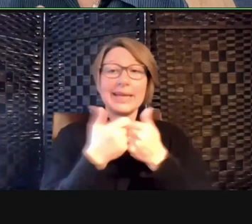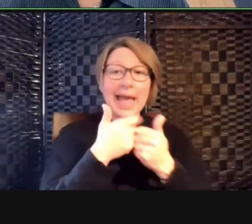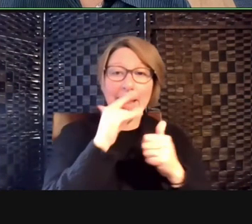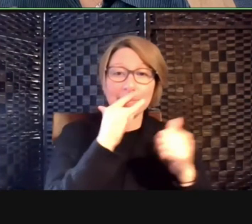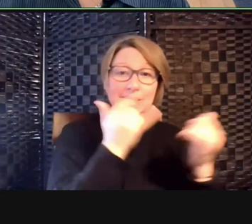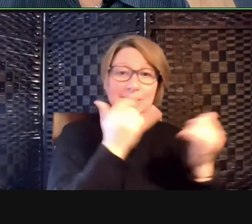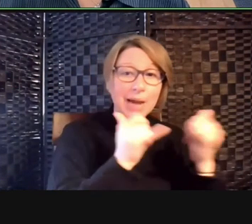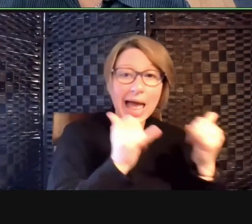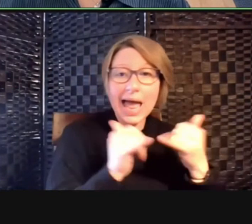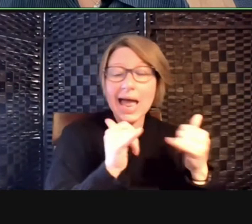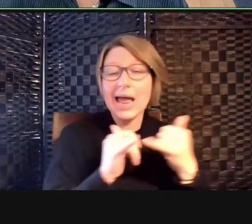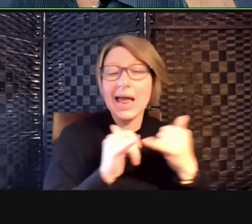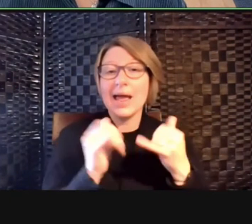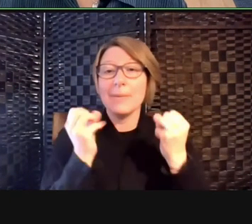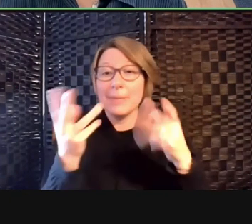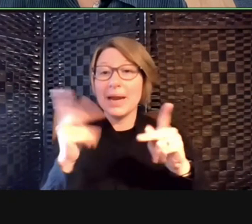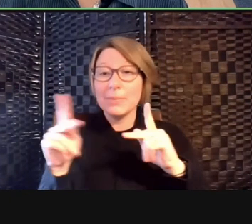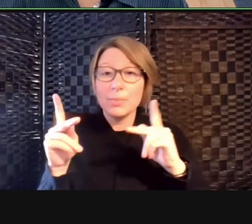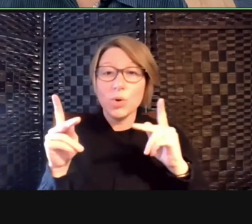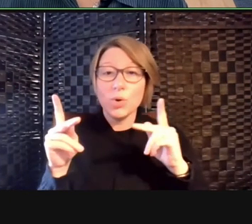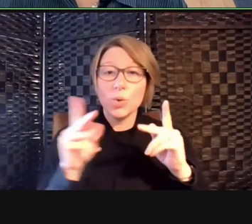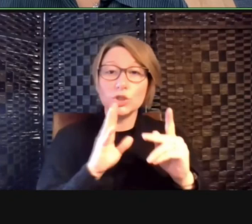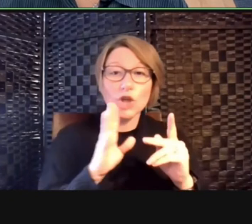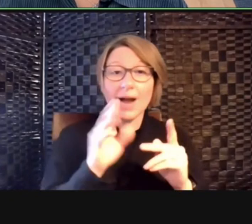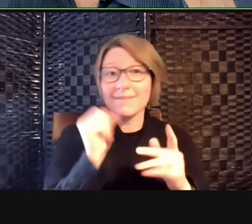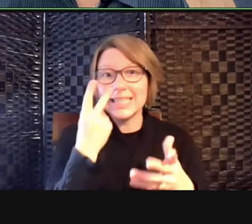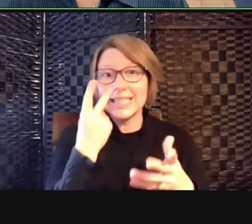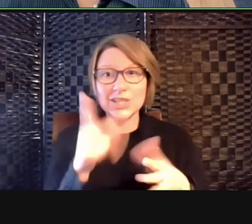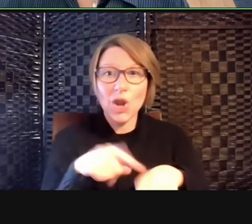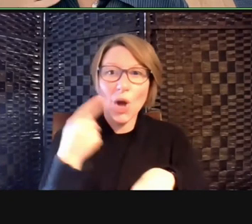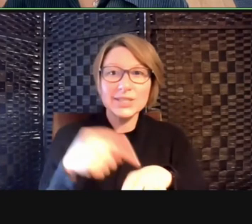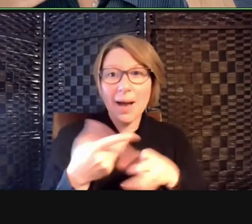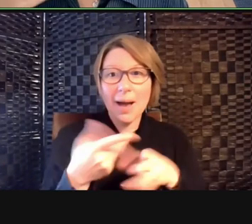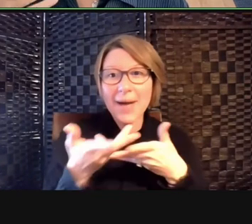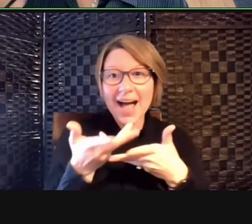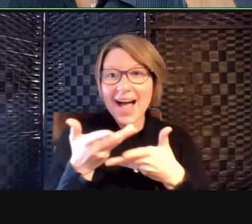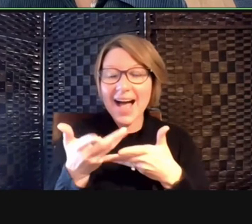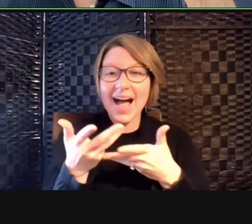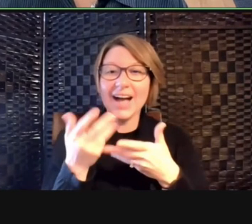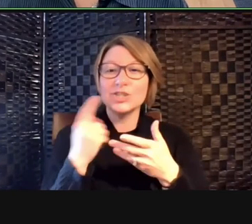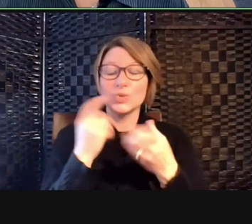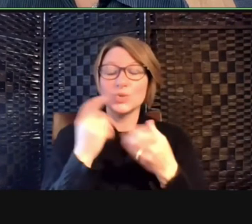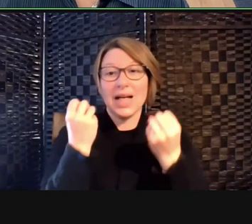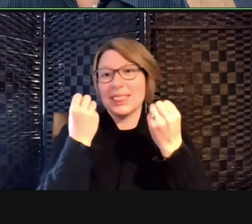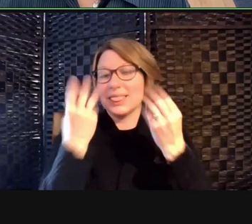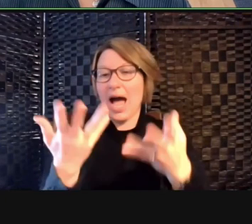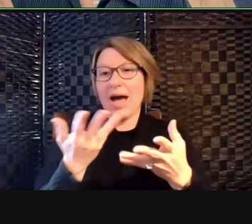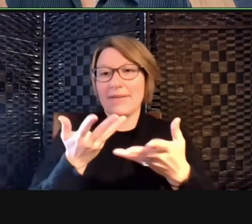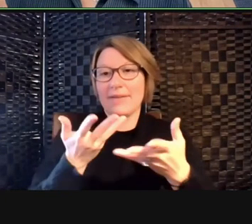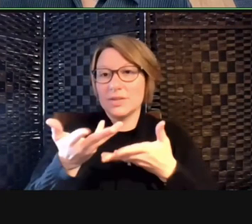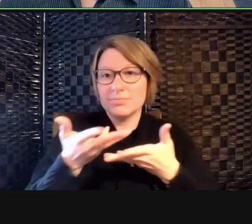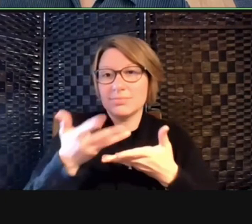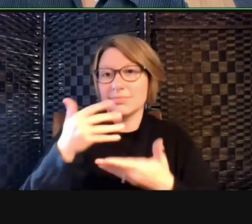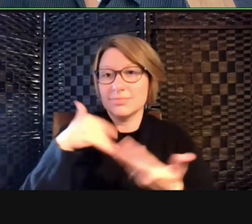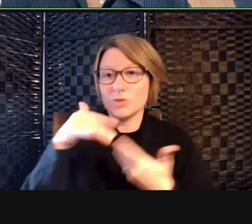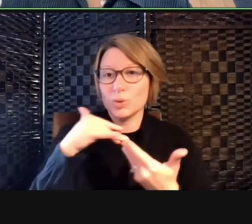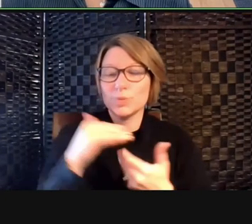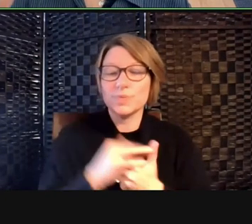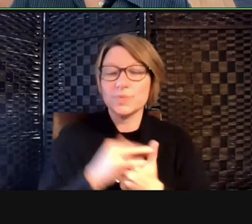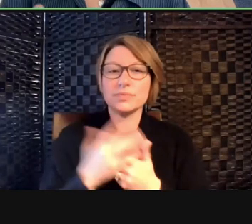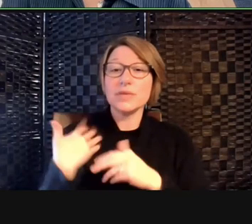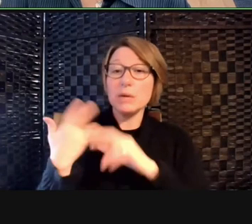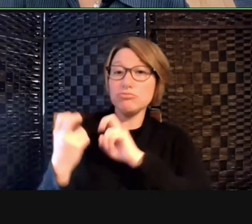playing. A lot of people were talking to her because they hadn't seen her in a while. So she was getting a lot of social interaction. And I was sitting down talking to